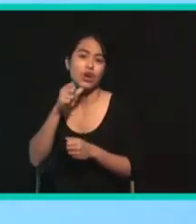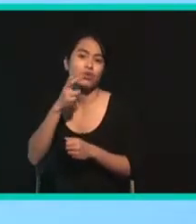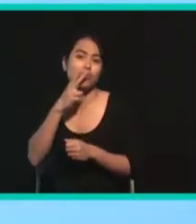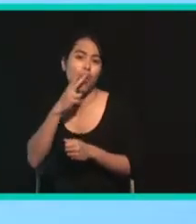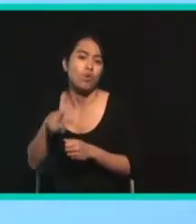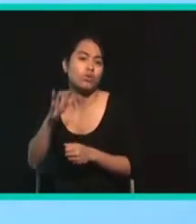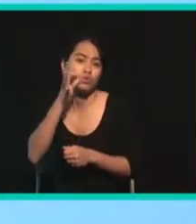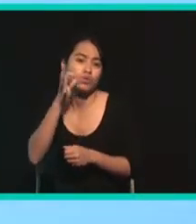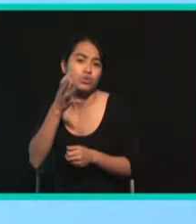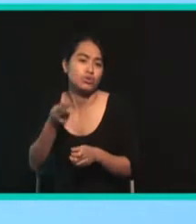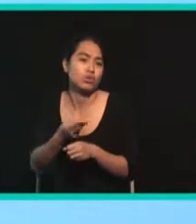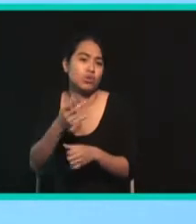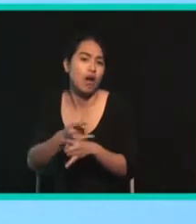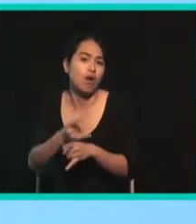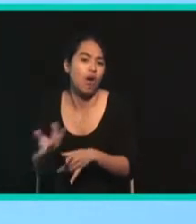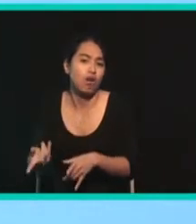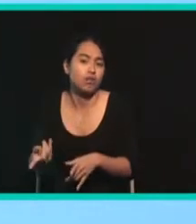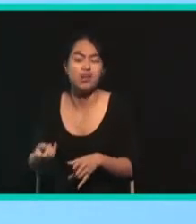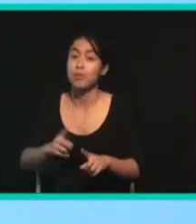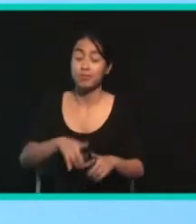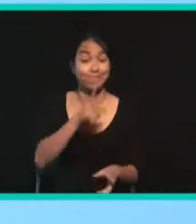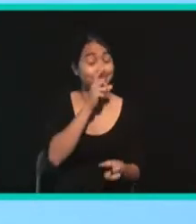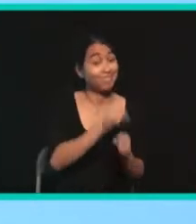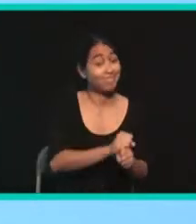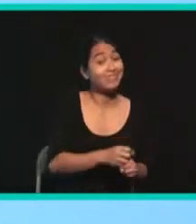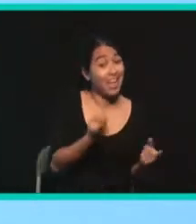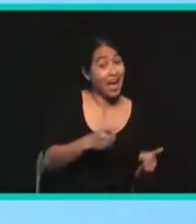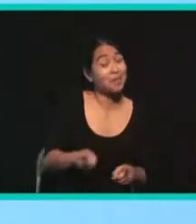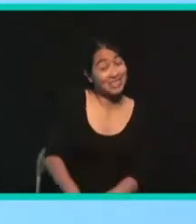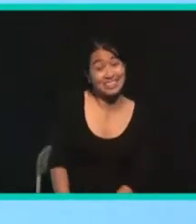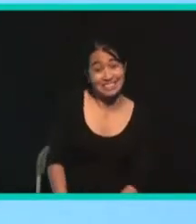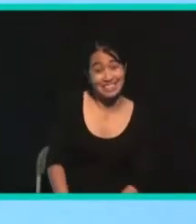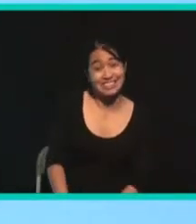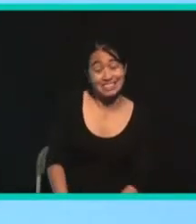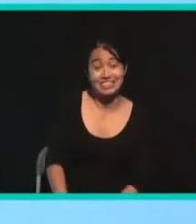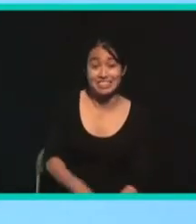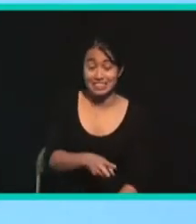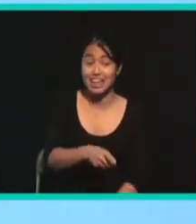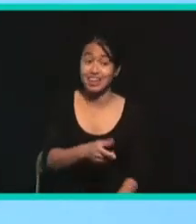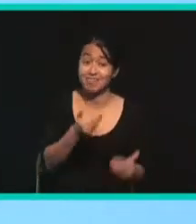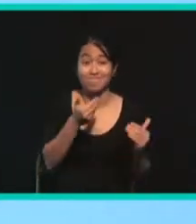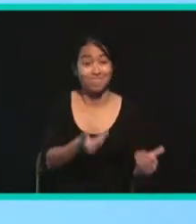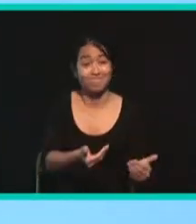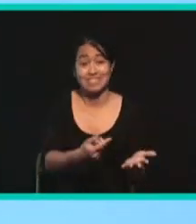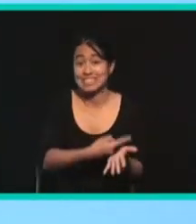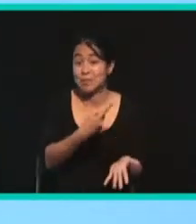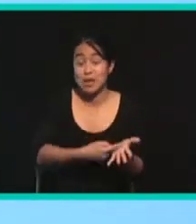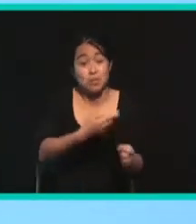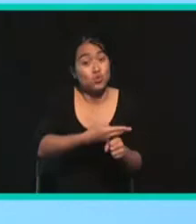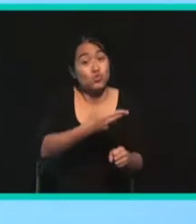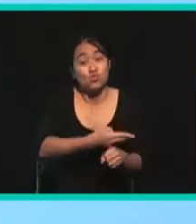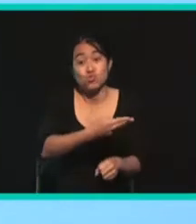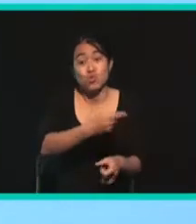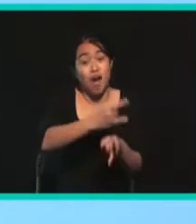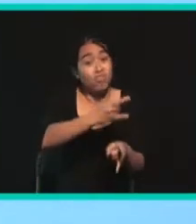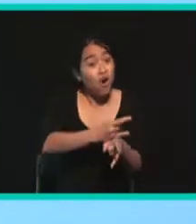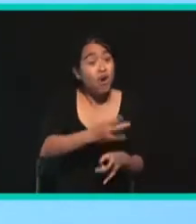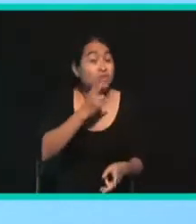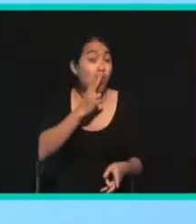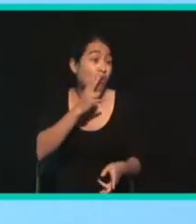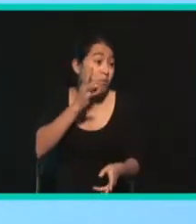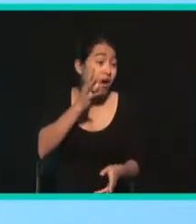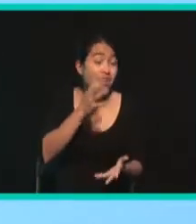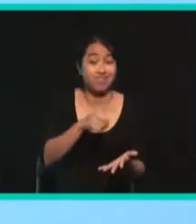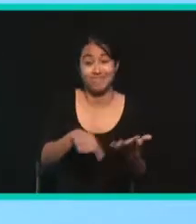marijuana, but in reality they do. And we're actually, as far as I know, the only Adventist educational institution at higher levels that is actually willing to talk about